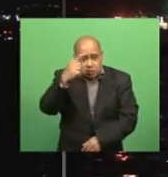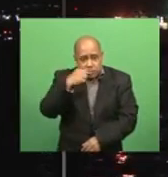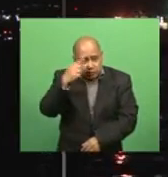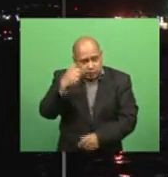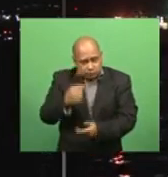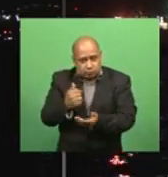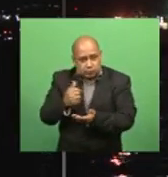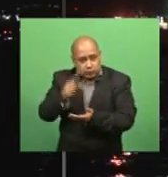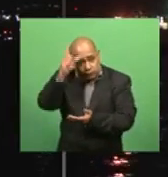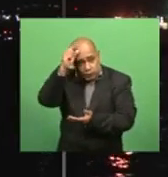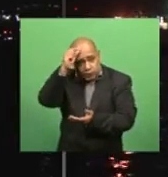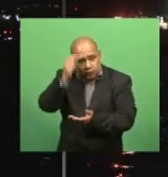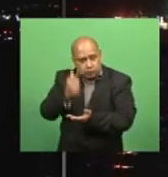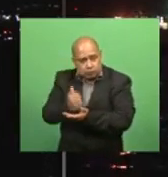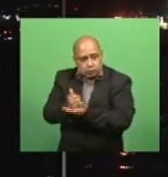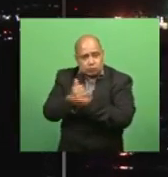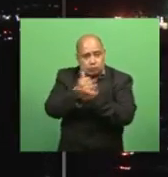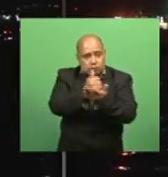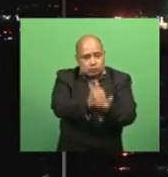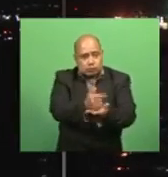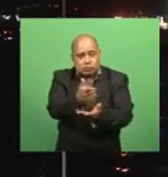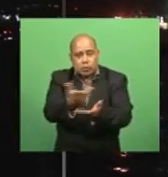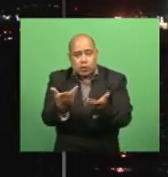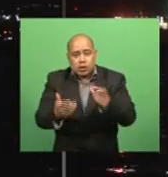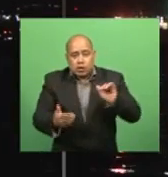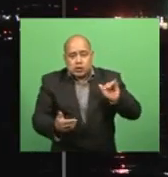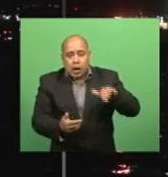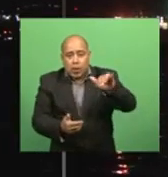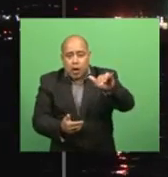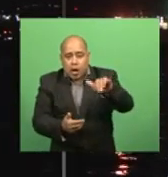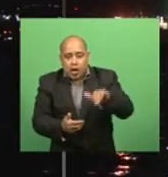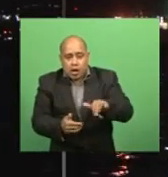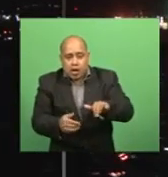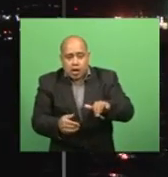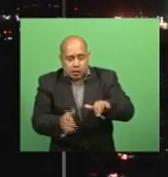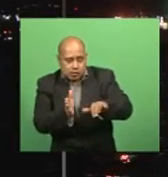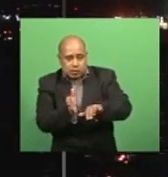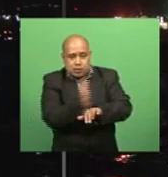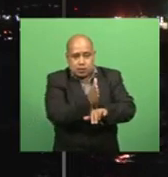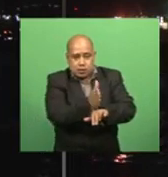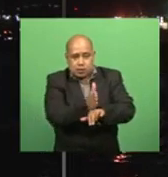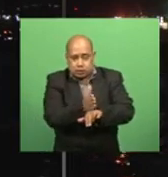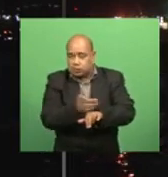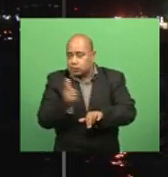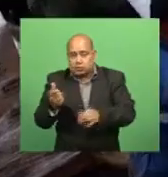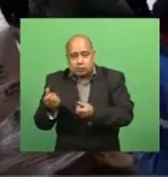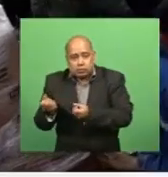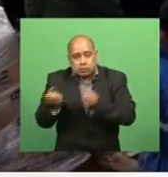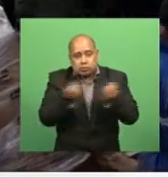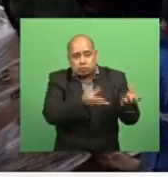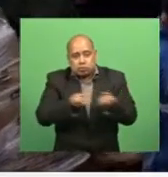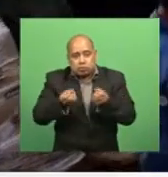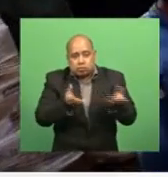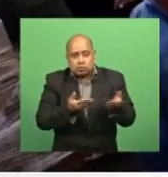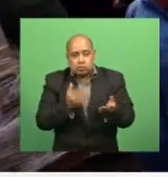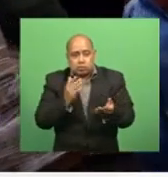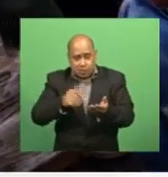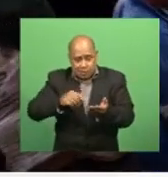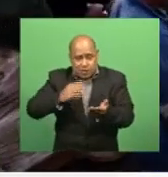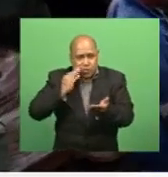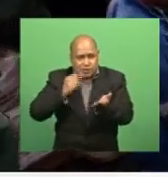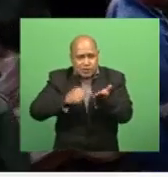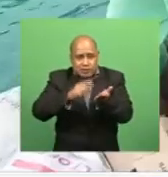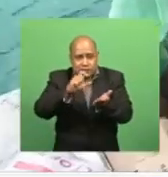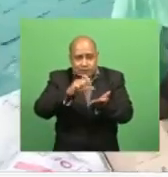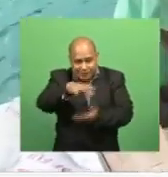Malolo, Yasawa and Mamanudu Group Ration Distribution Initiative following Tropical Cyclone Herald. Government teams have so far visited